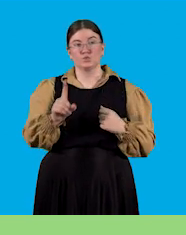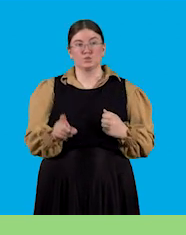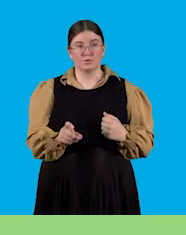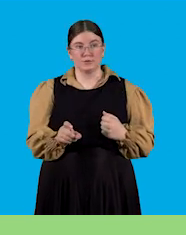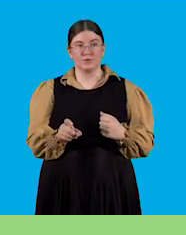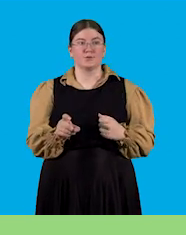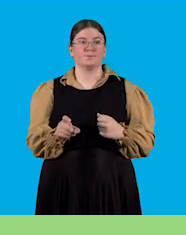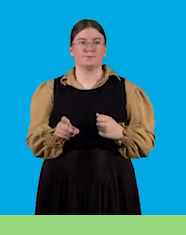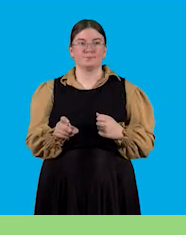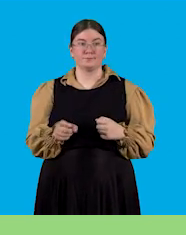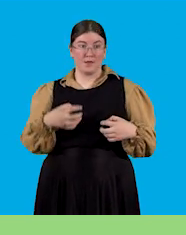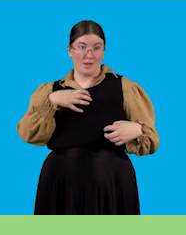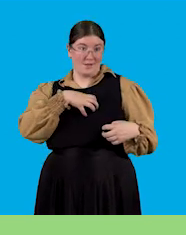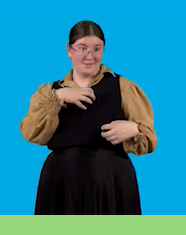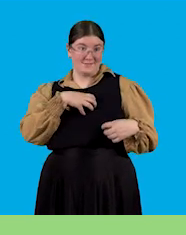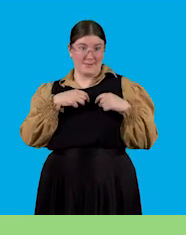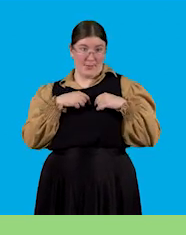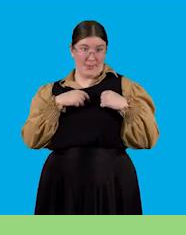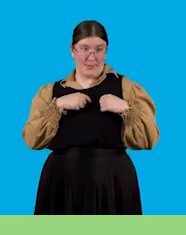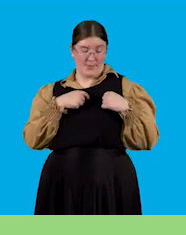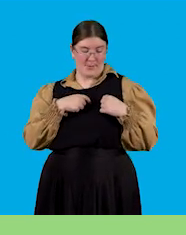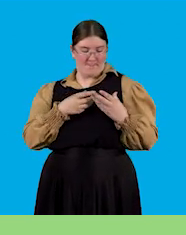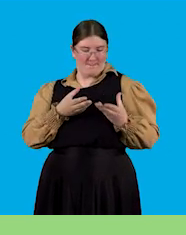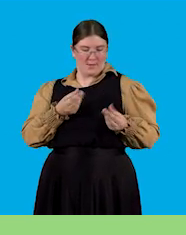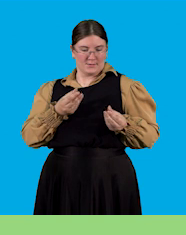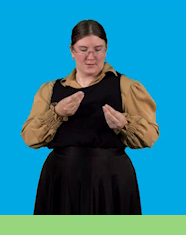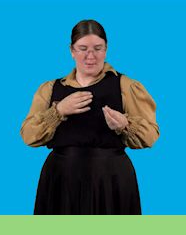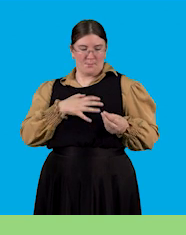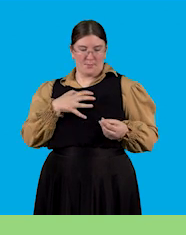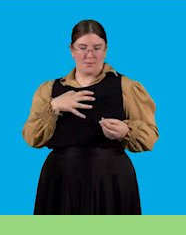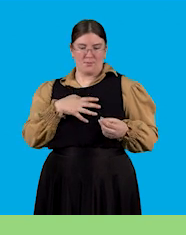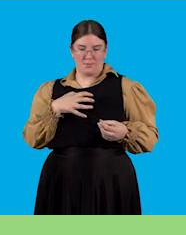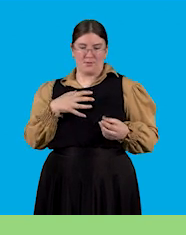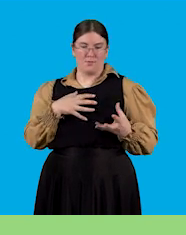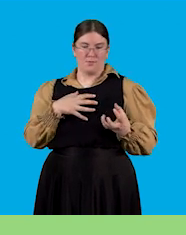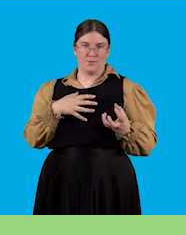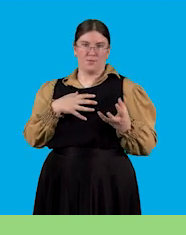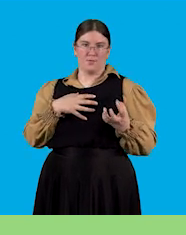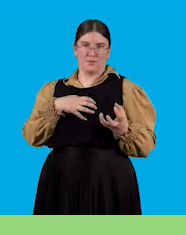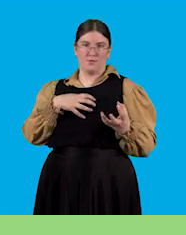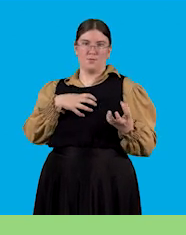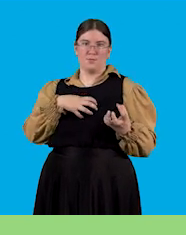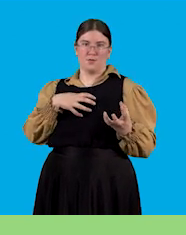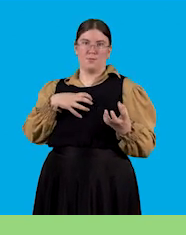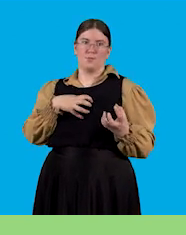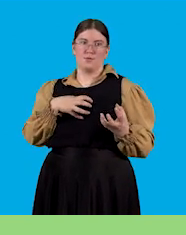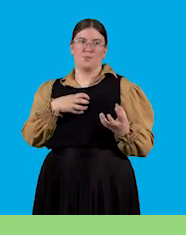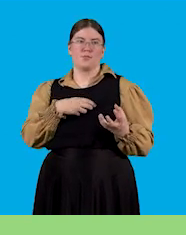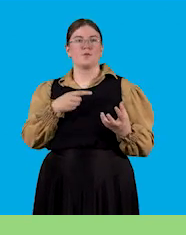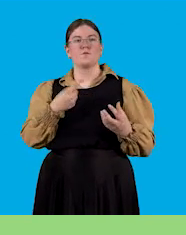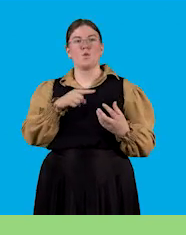muscular pump for pulmonic circulation? So it's muscular pump for